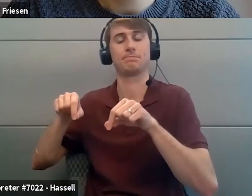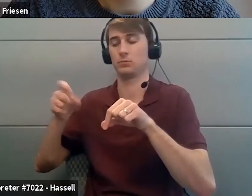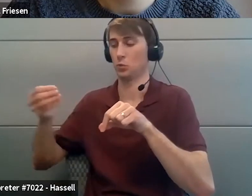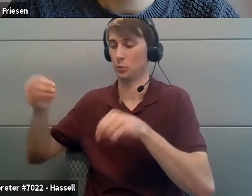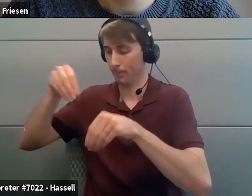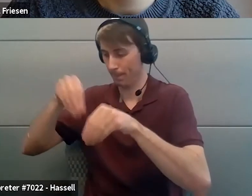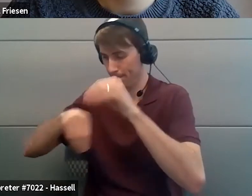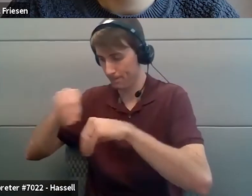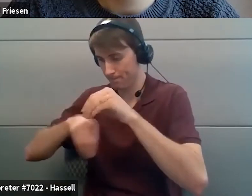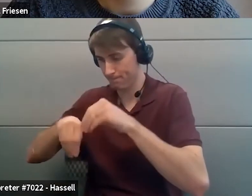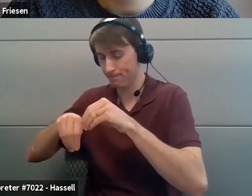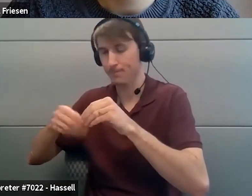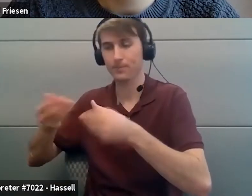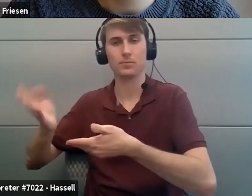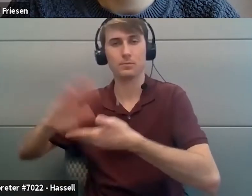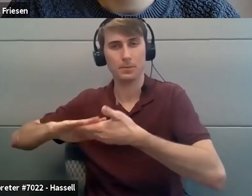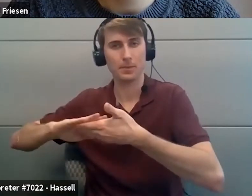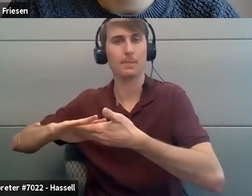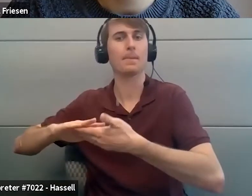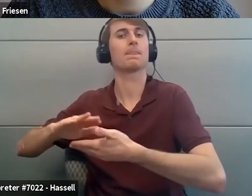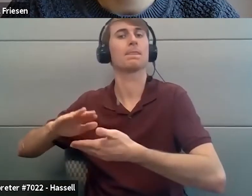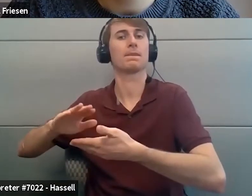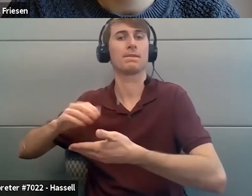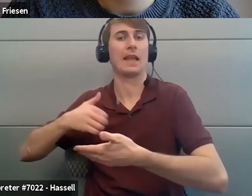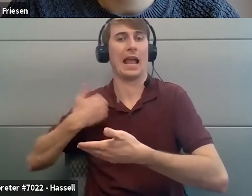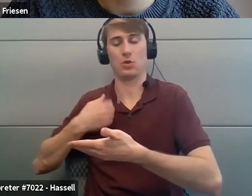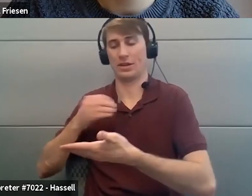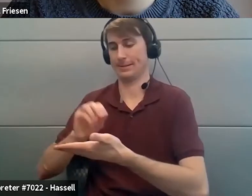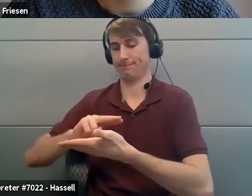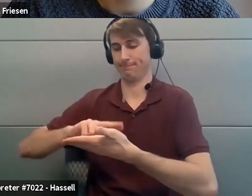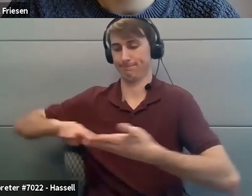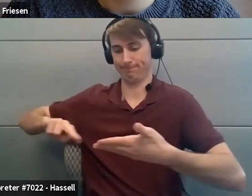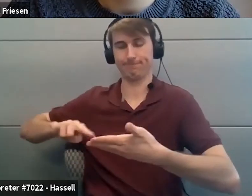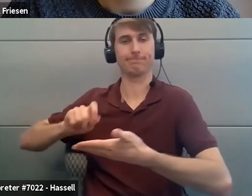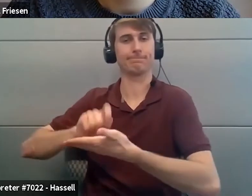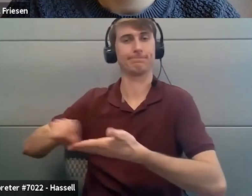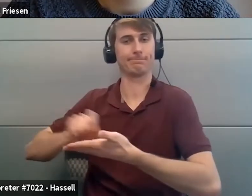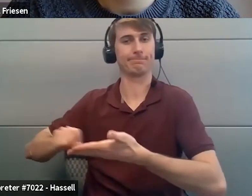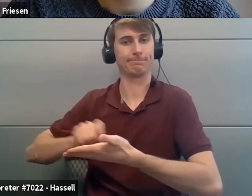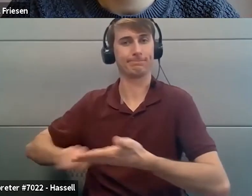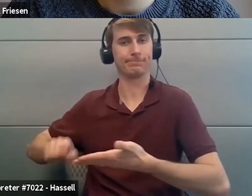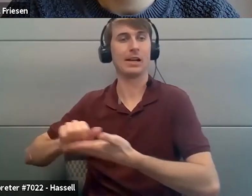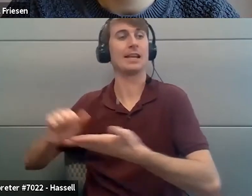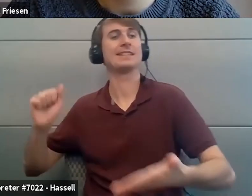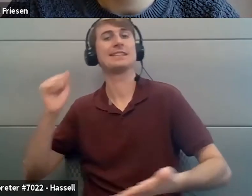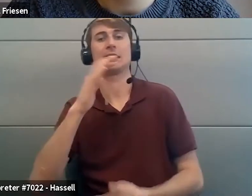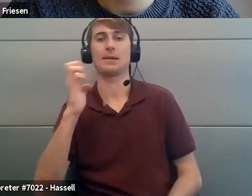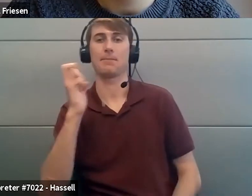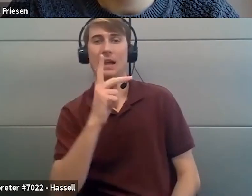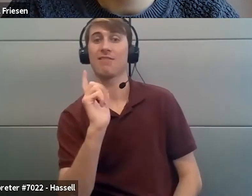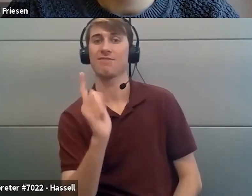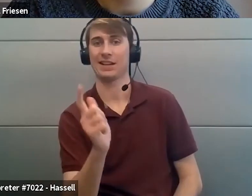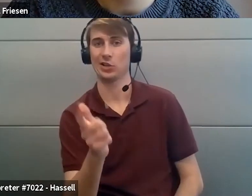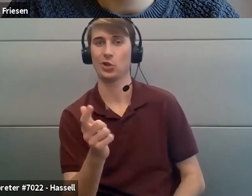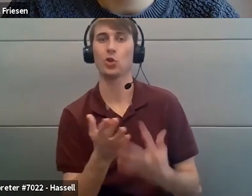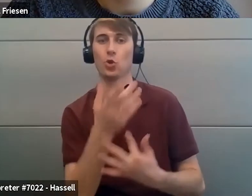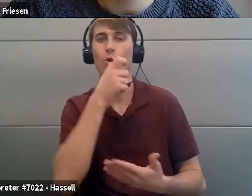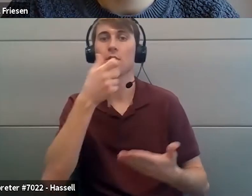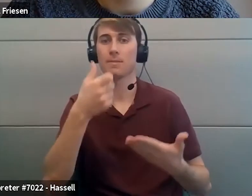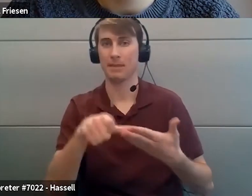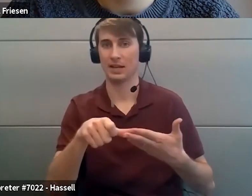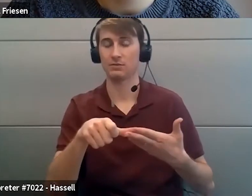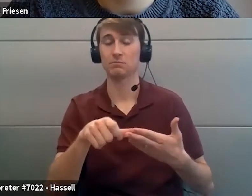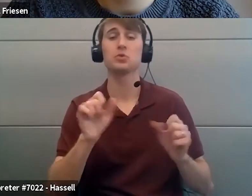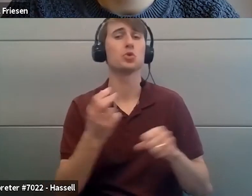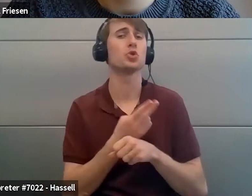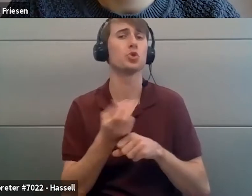take the time to do the sample at home where they're comfortable, place it in one of the mail systems,